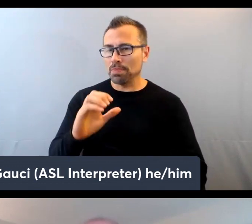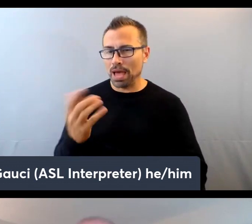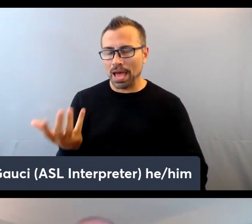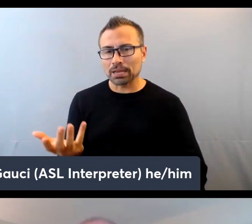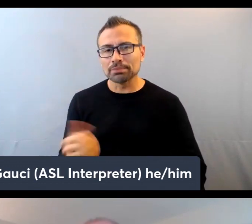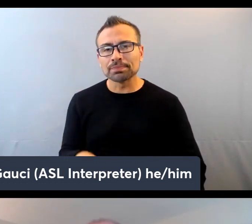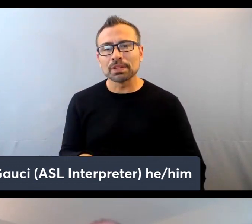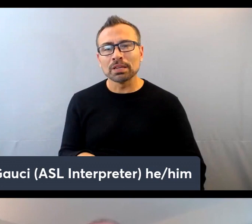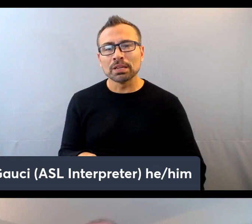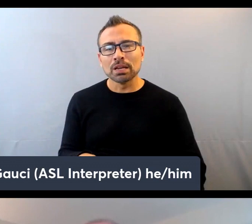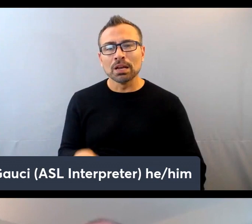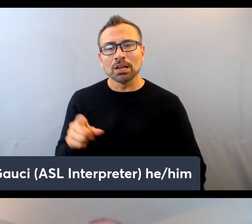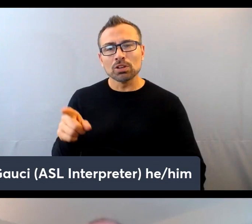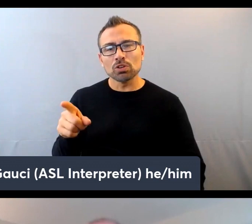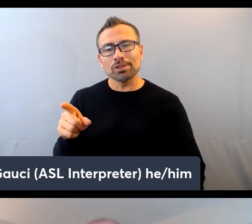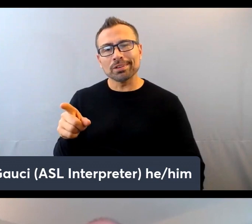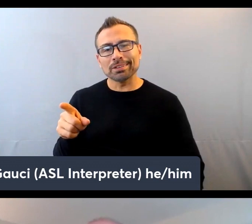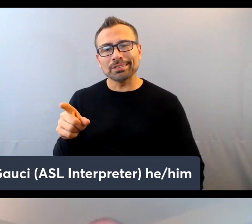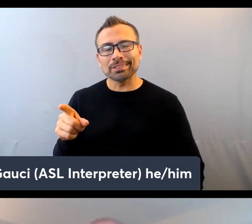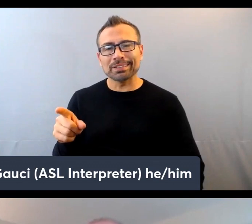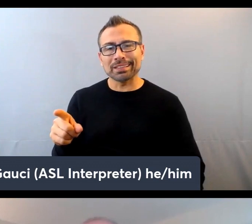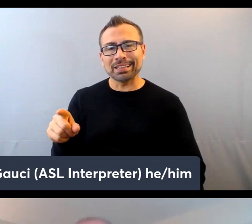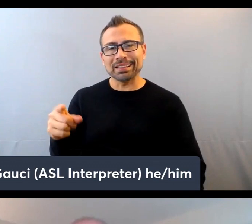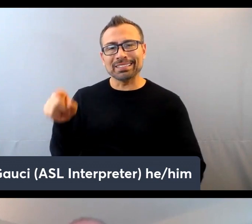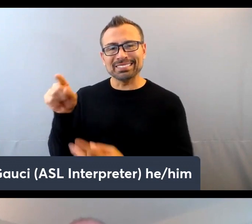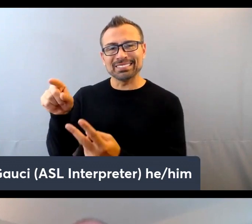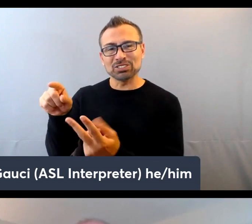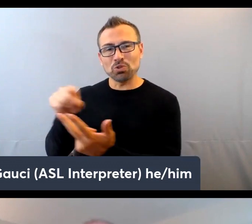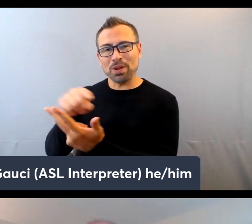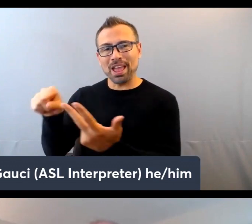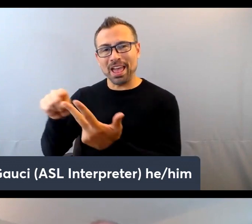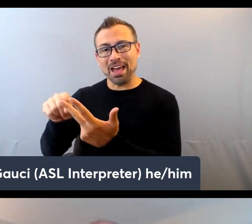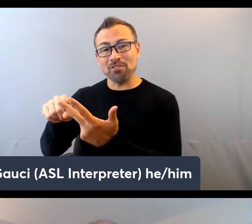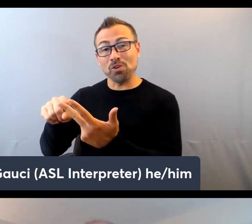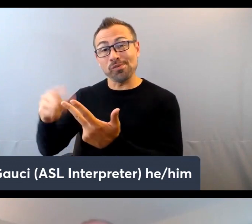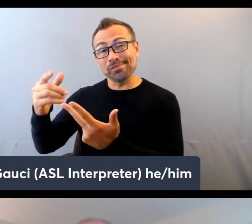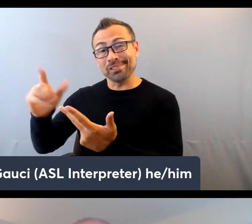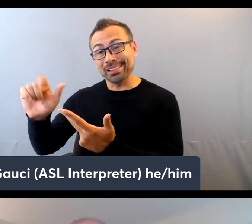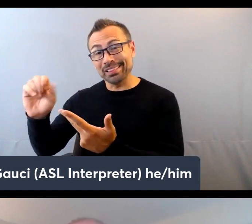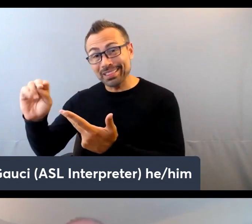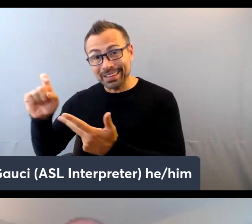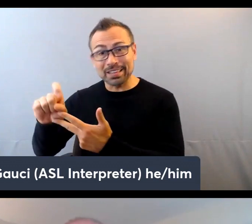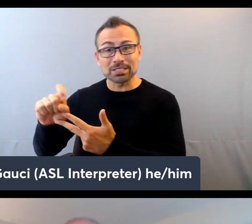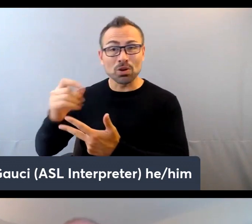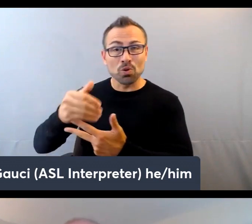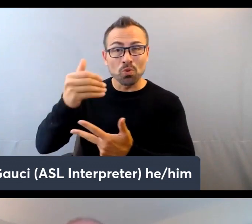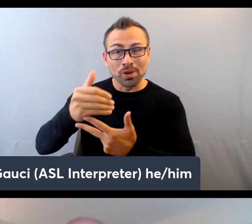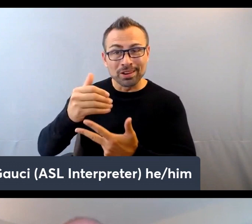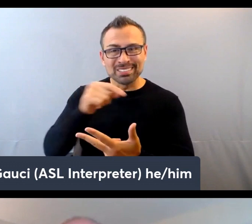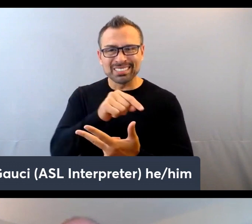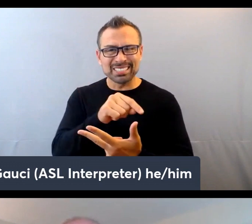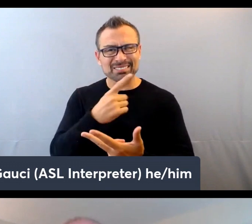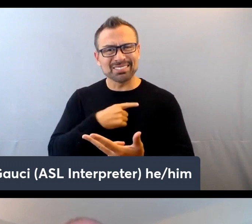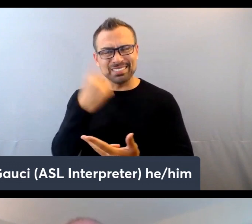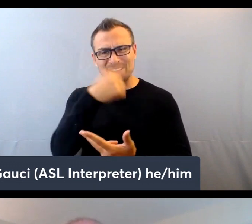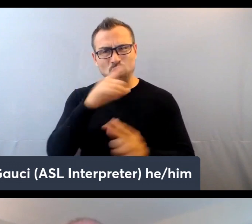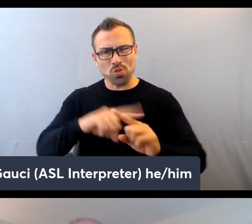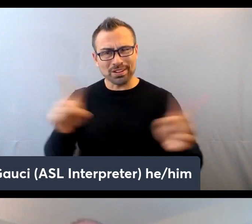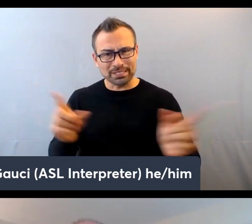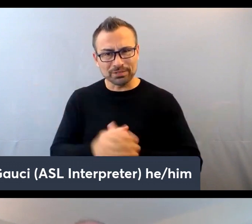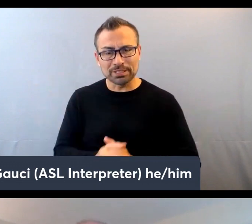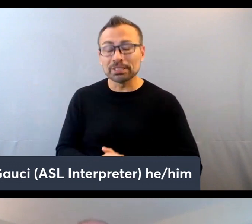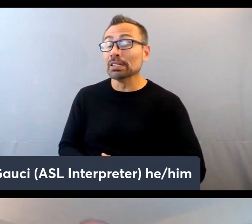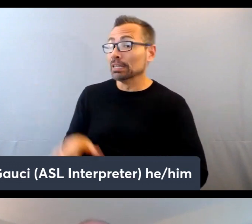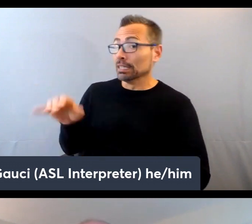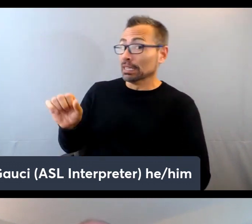and Linux instances? Does it look any different? Absolutely. So one of the trickiest parts about EC2 Mac is that